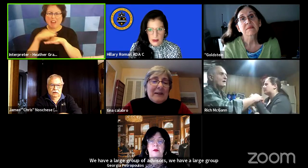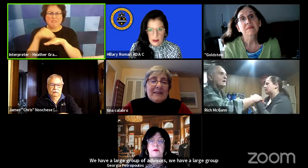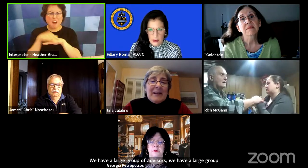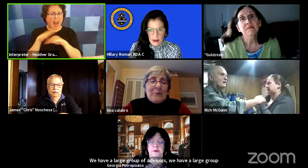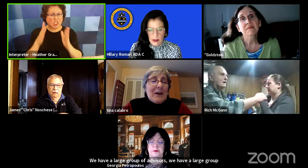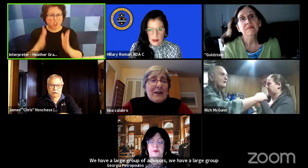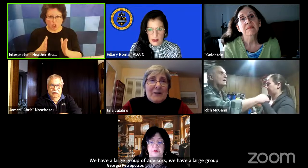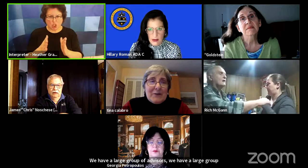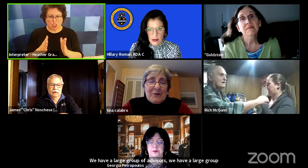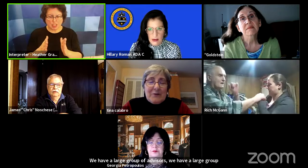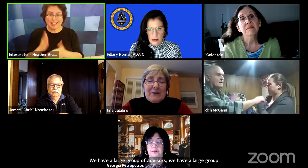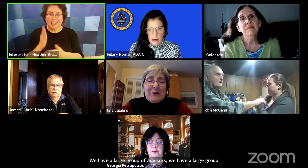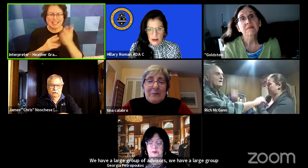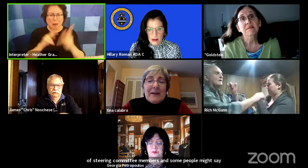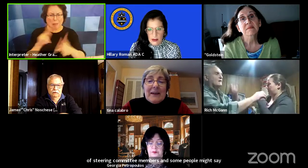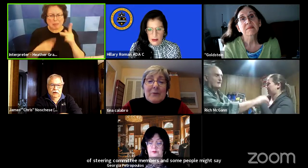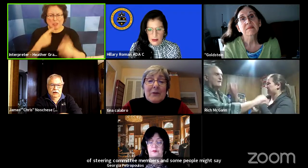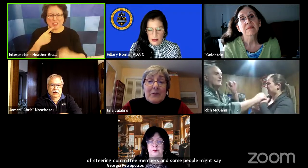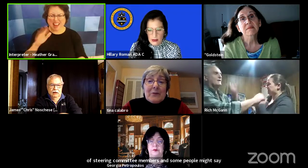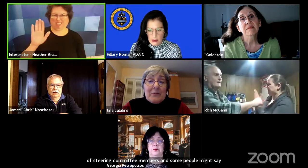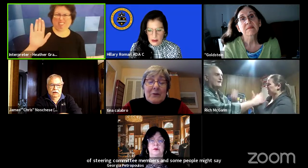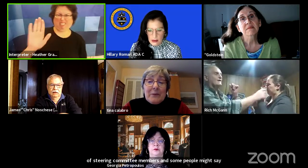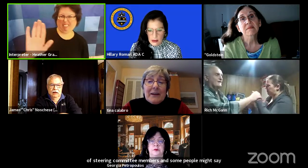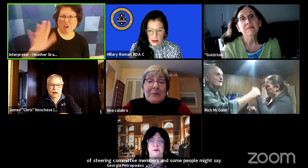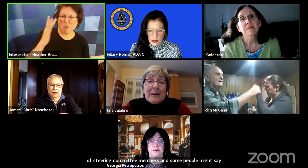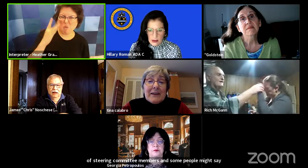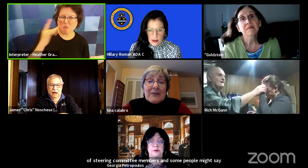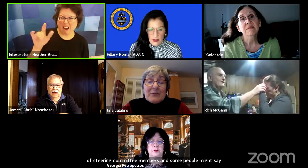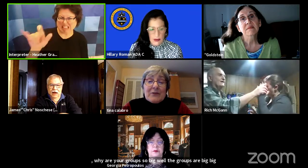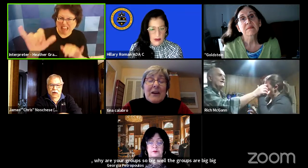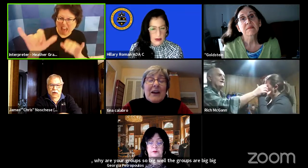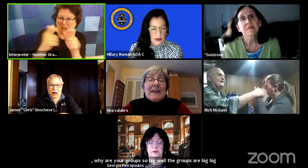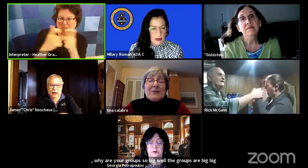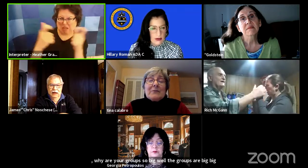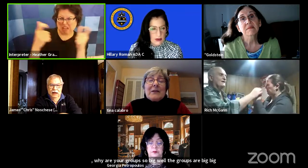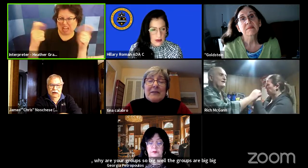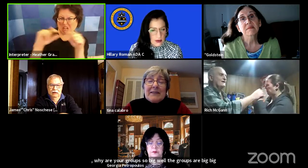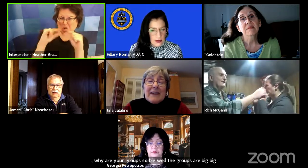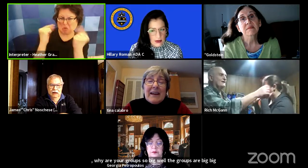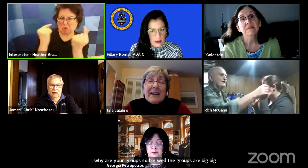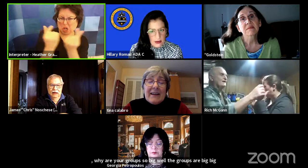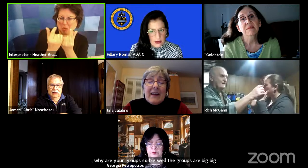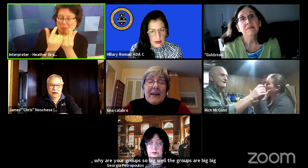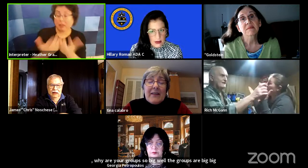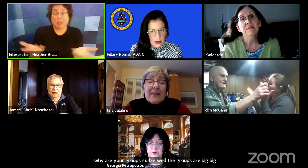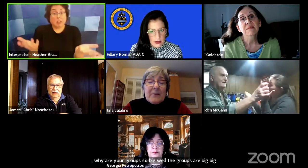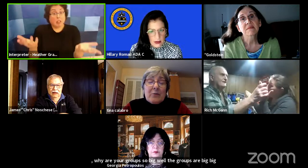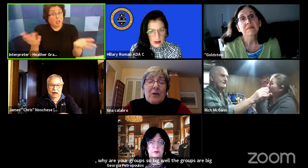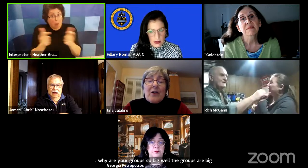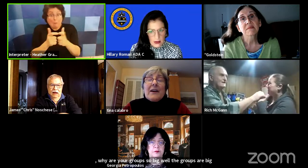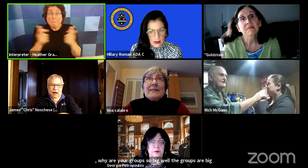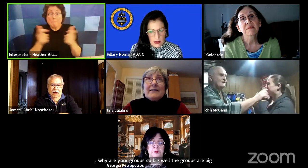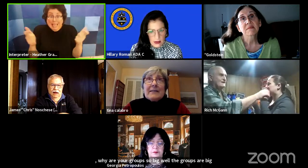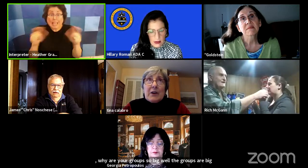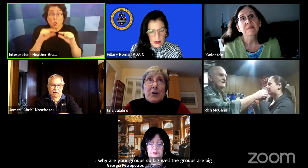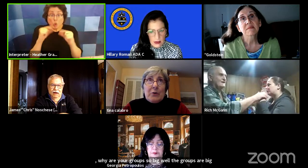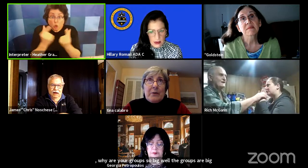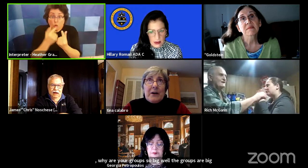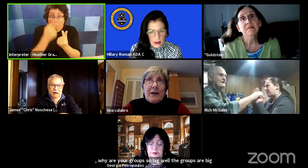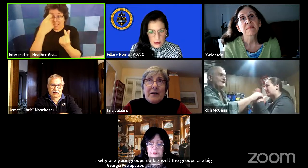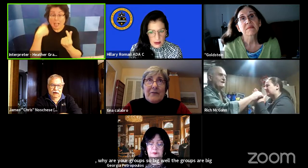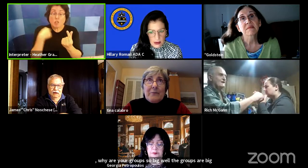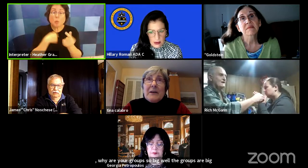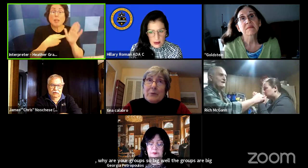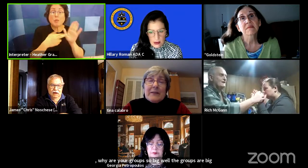some people might say, why are your groups so big? Well, the groups are big because we're trying to represent the broad